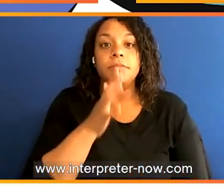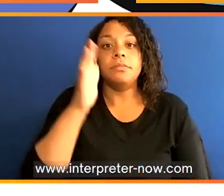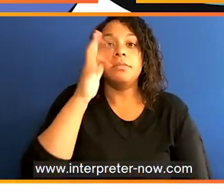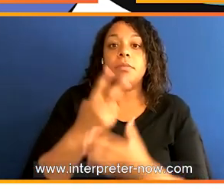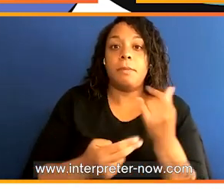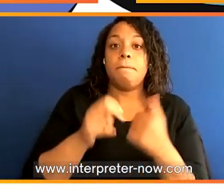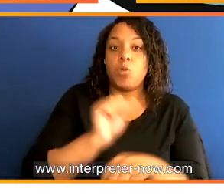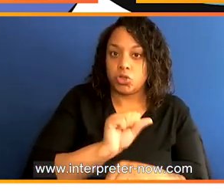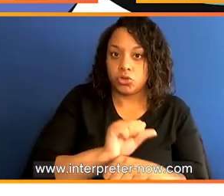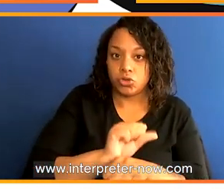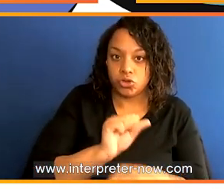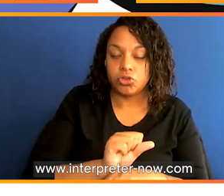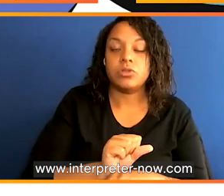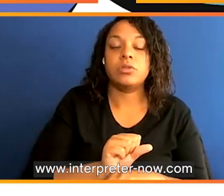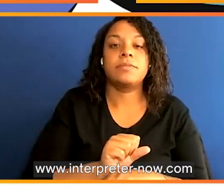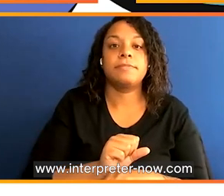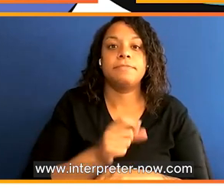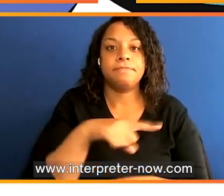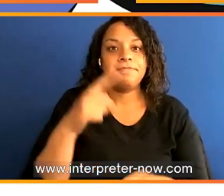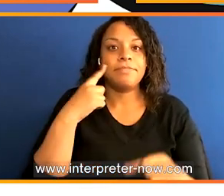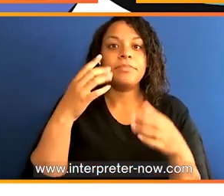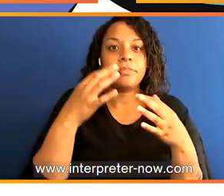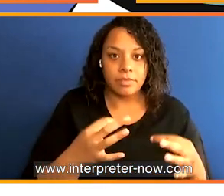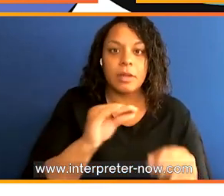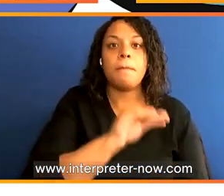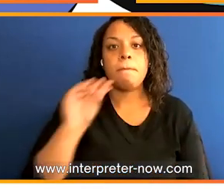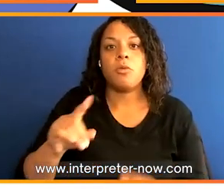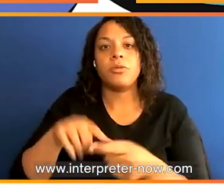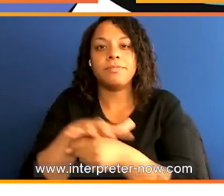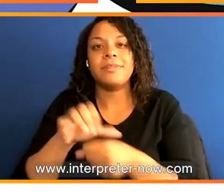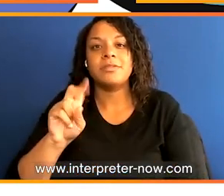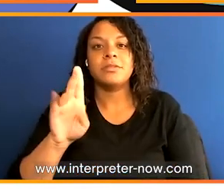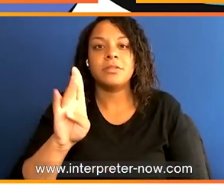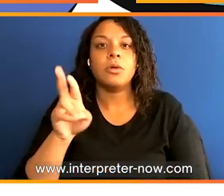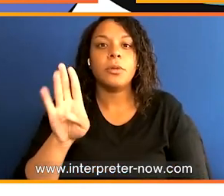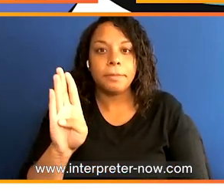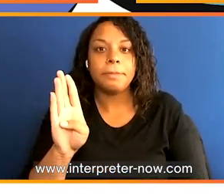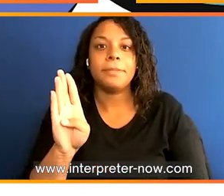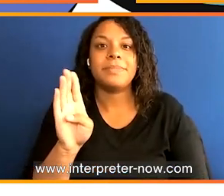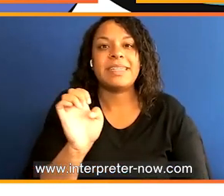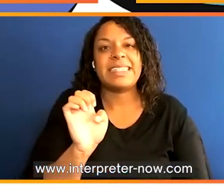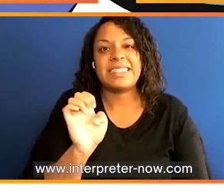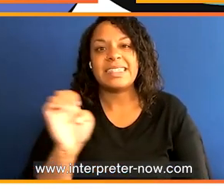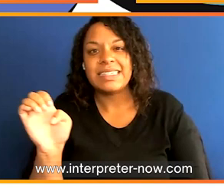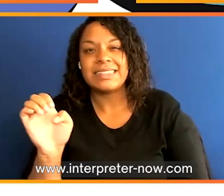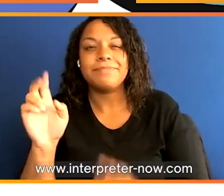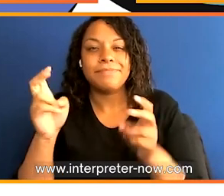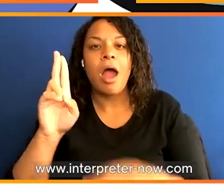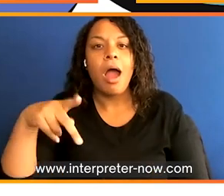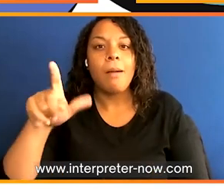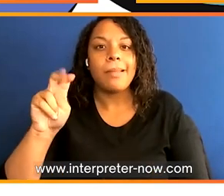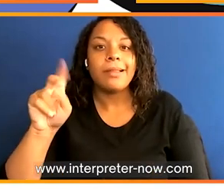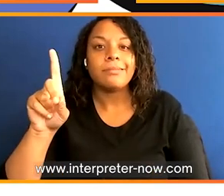working, decided to move to the suburbs. So east, I'll call it Upland. That's where I grew